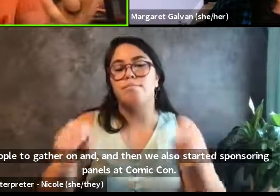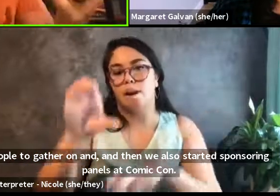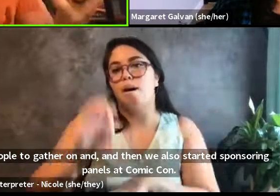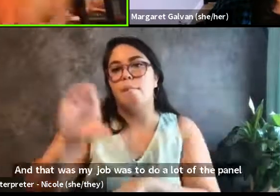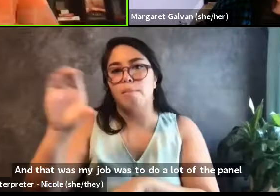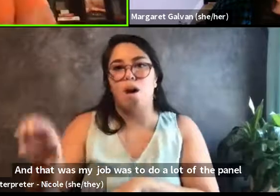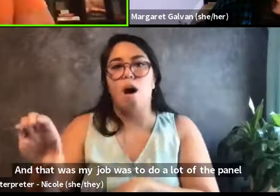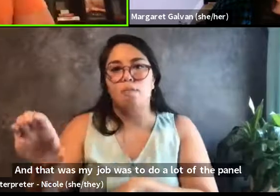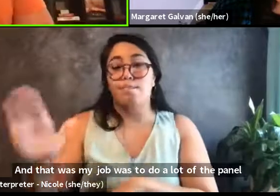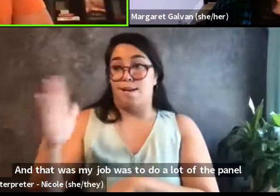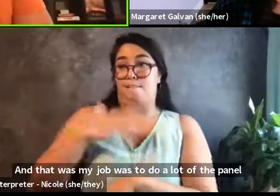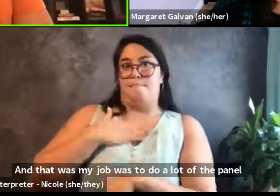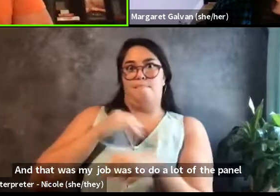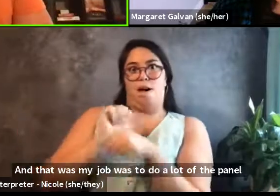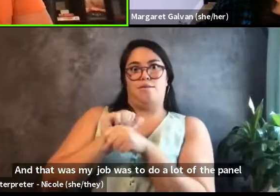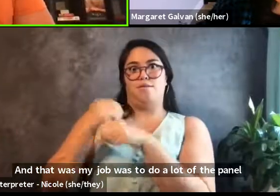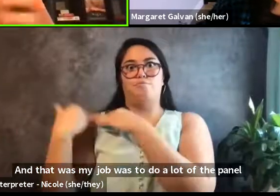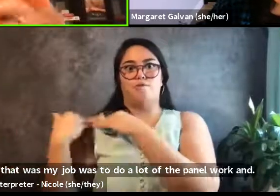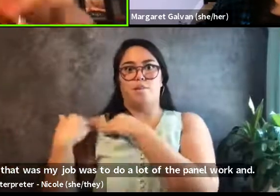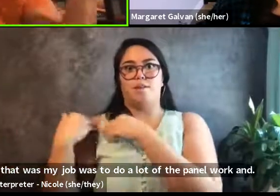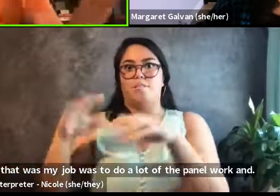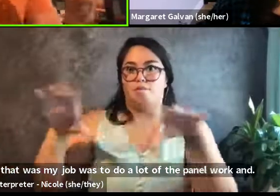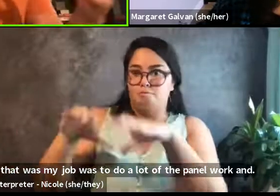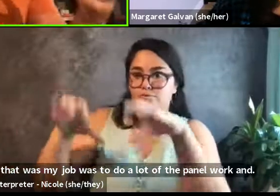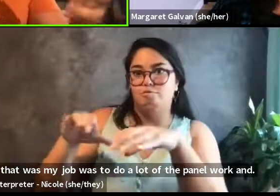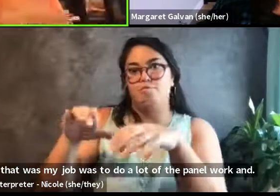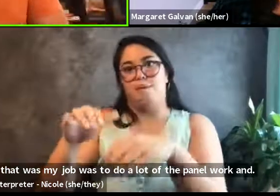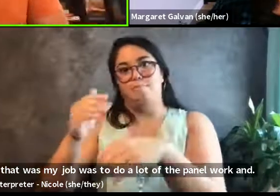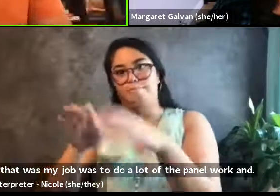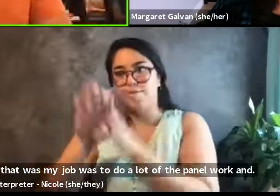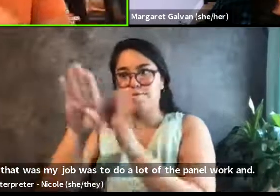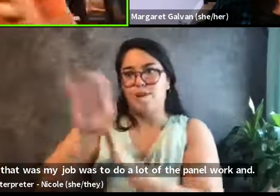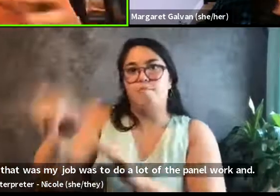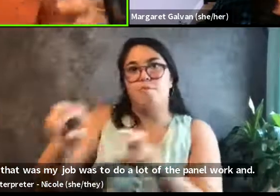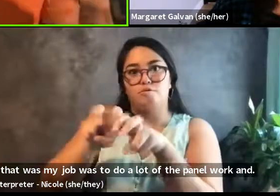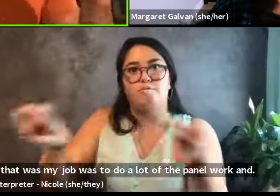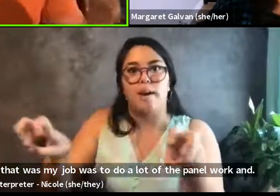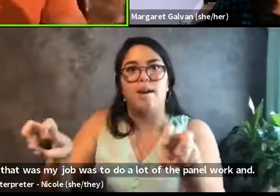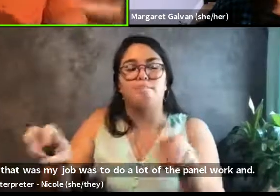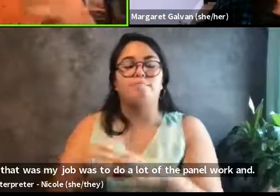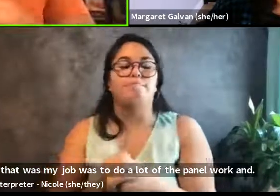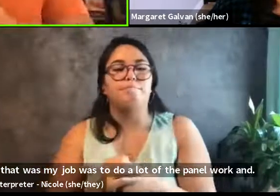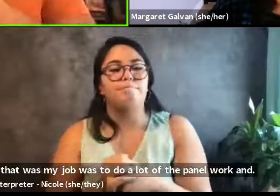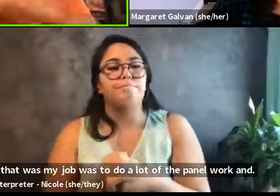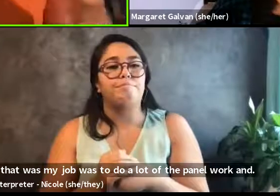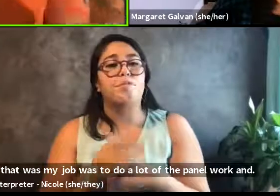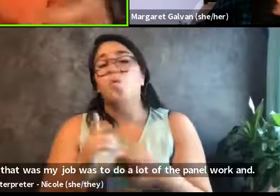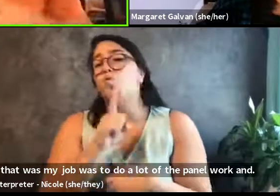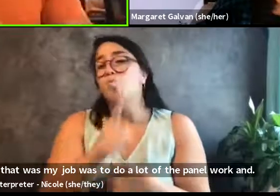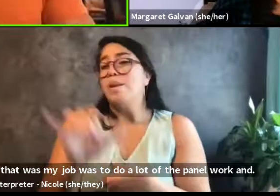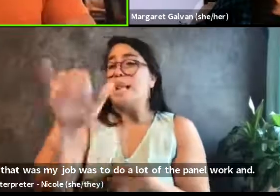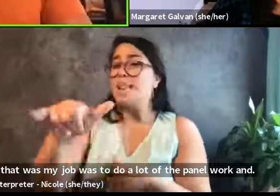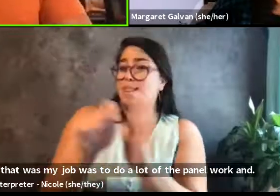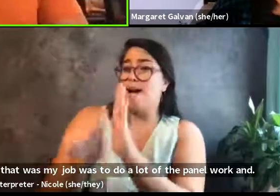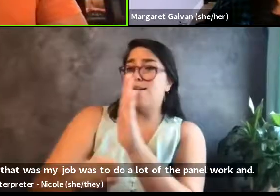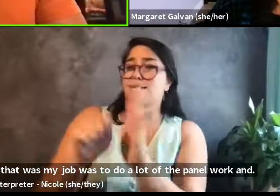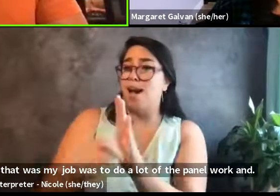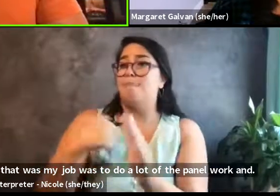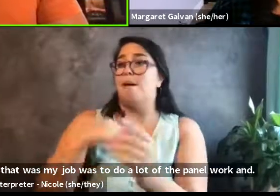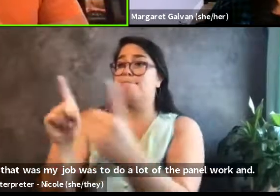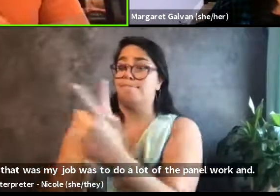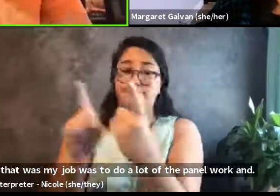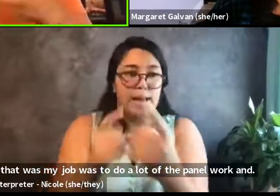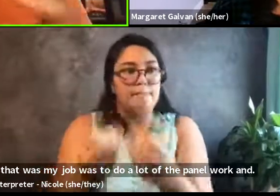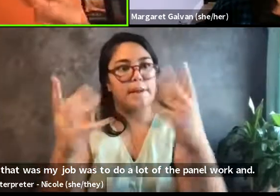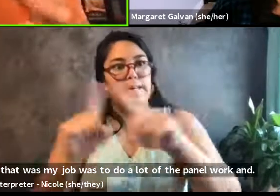of the panel work and, um, and also just sort of meet everybody. So at this point I sort of had, you know, met enough people and, and